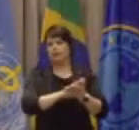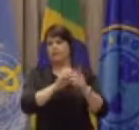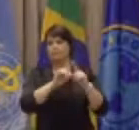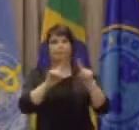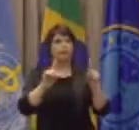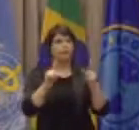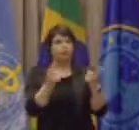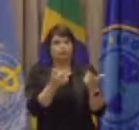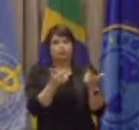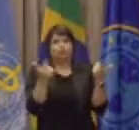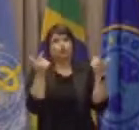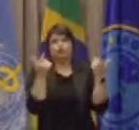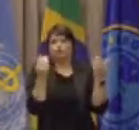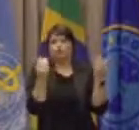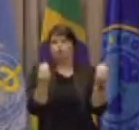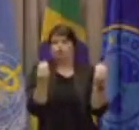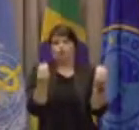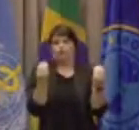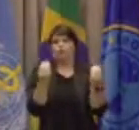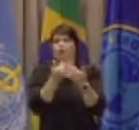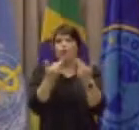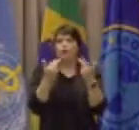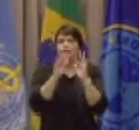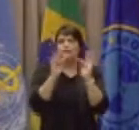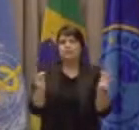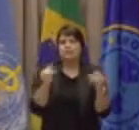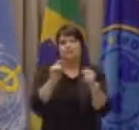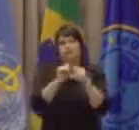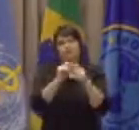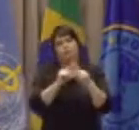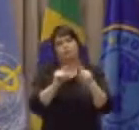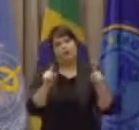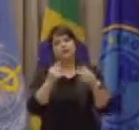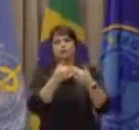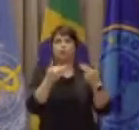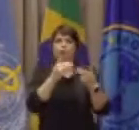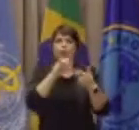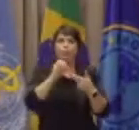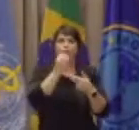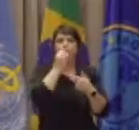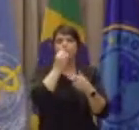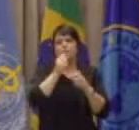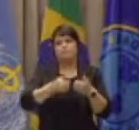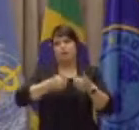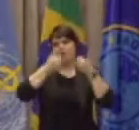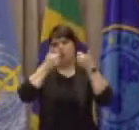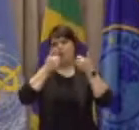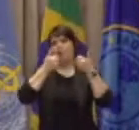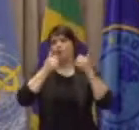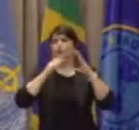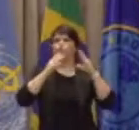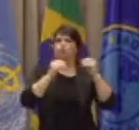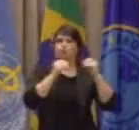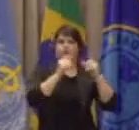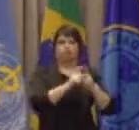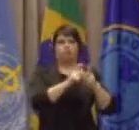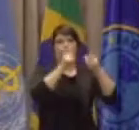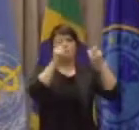any register. Something simple, but it's an